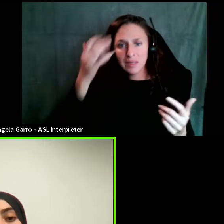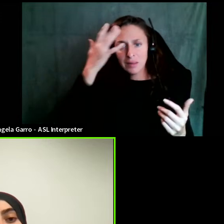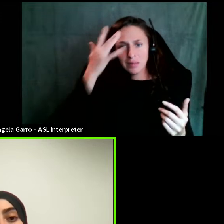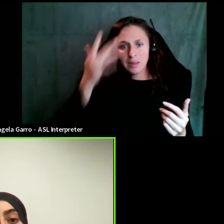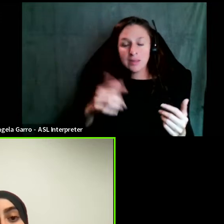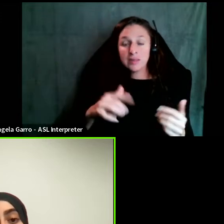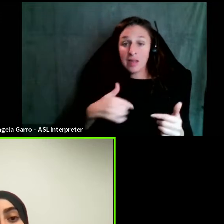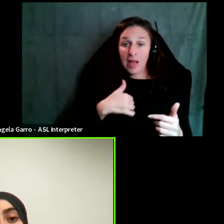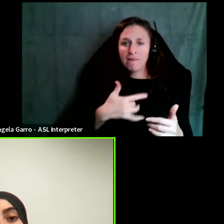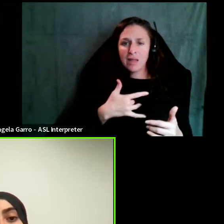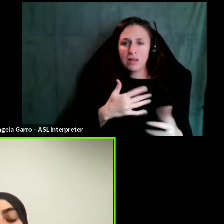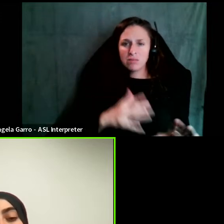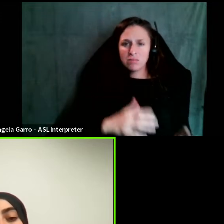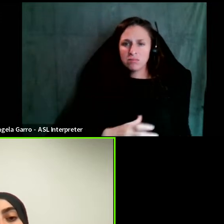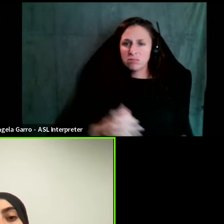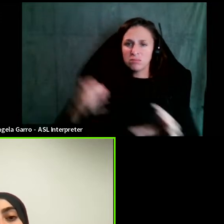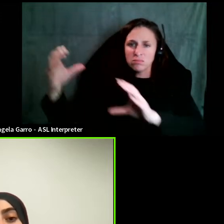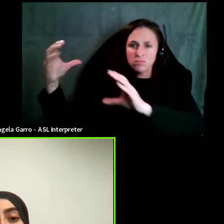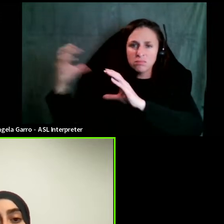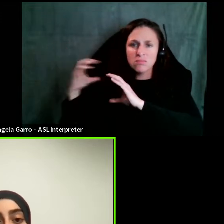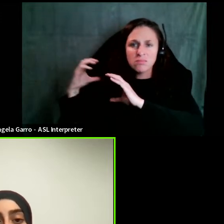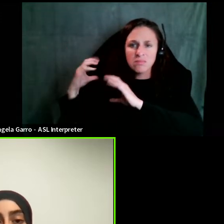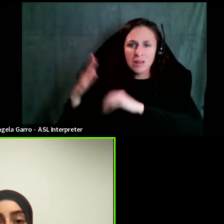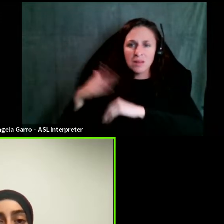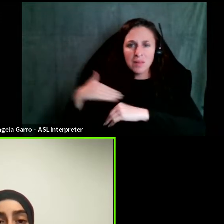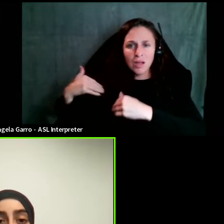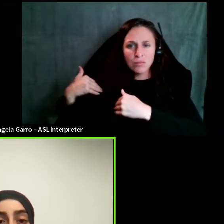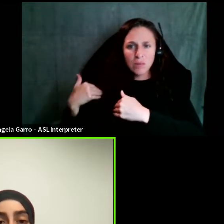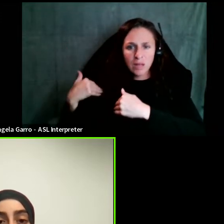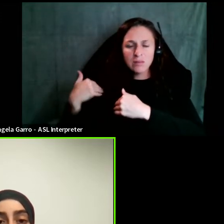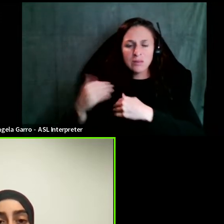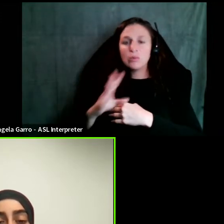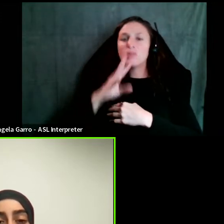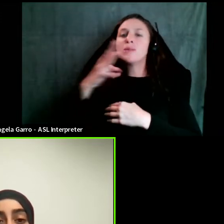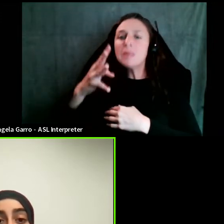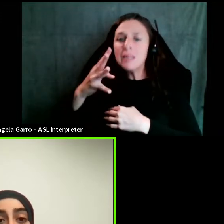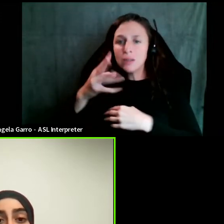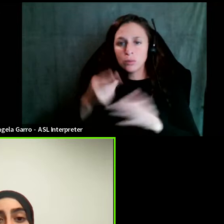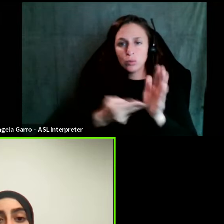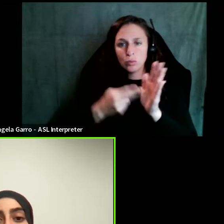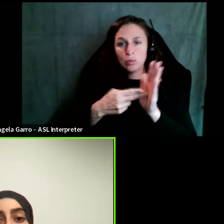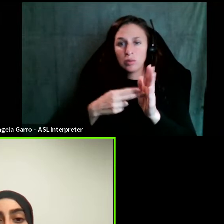my responsibility to speak the truth when no one else is.